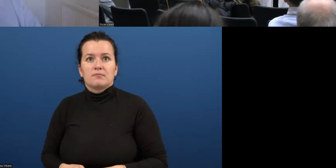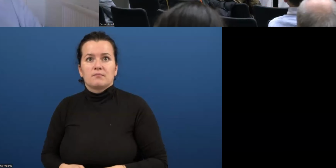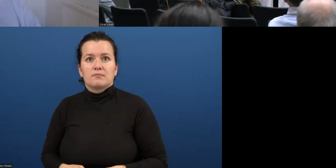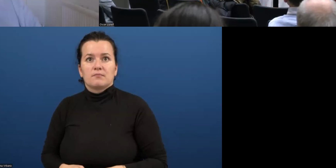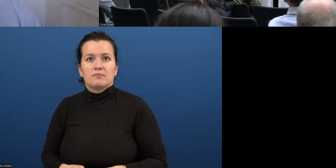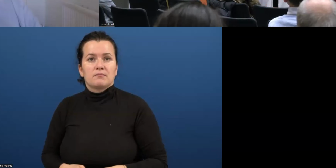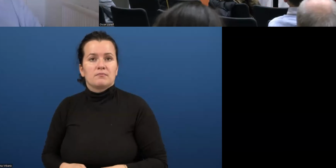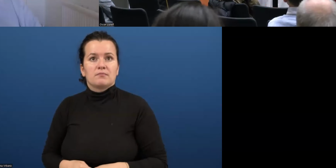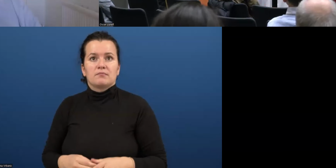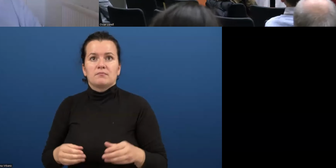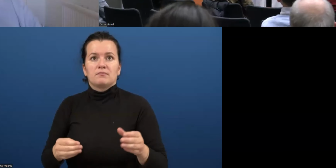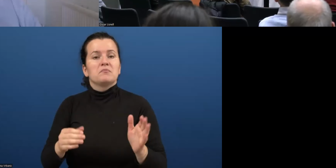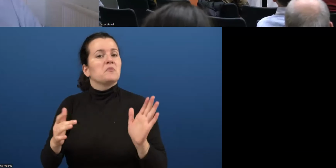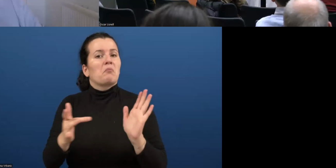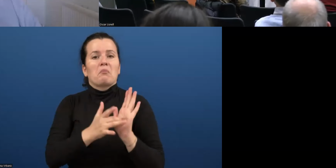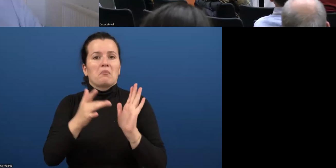something.